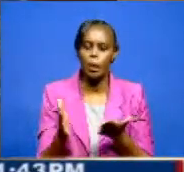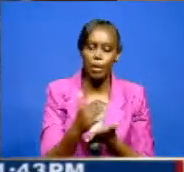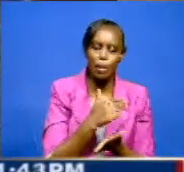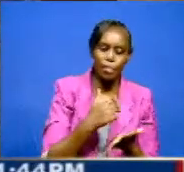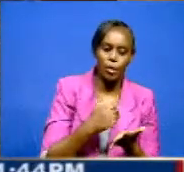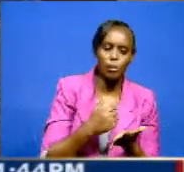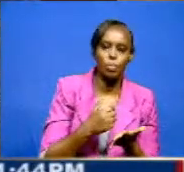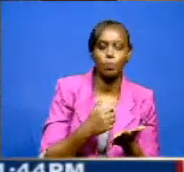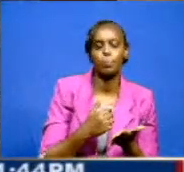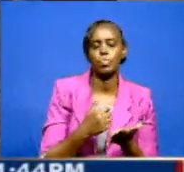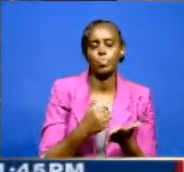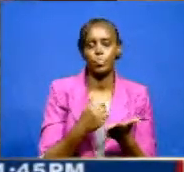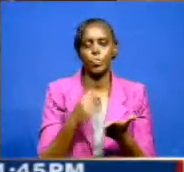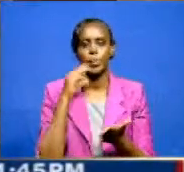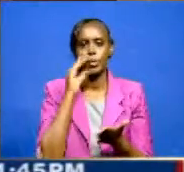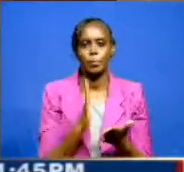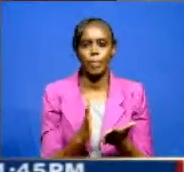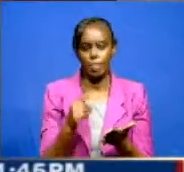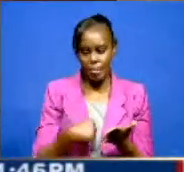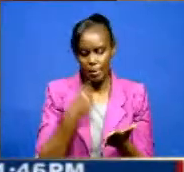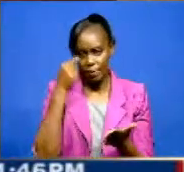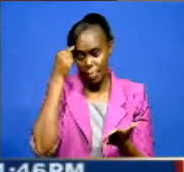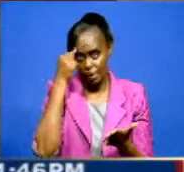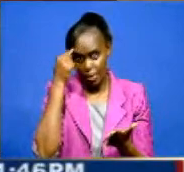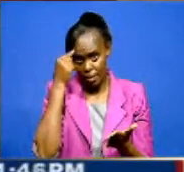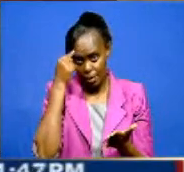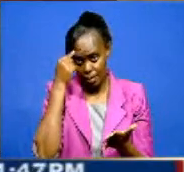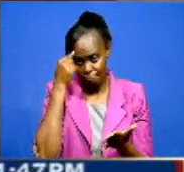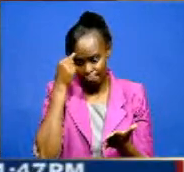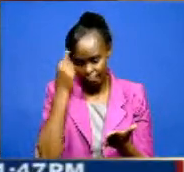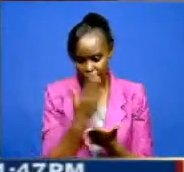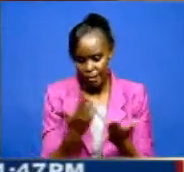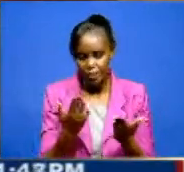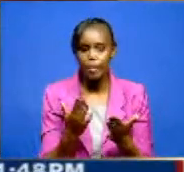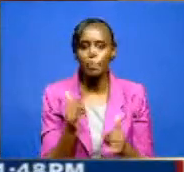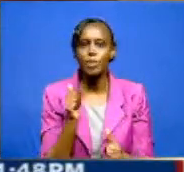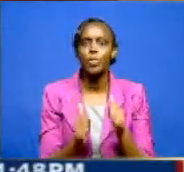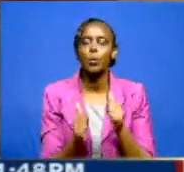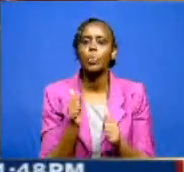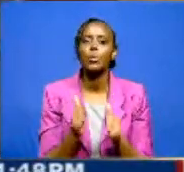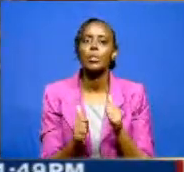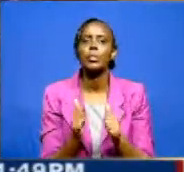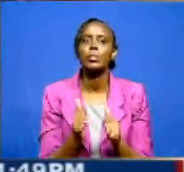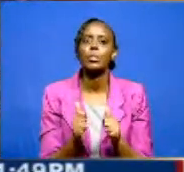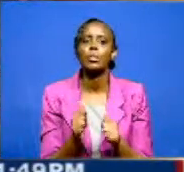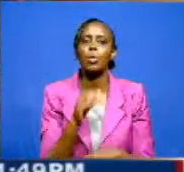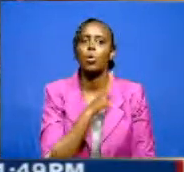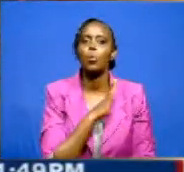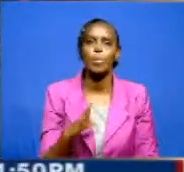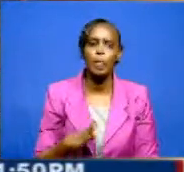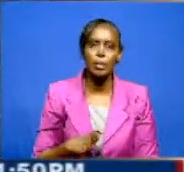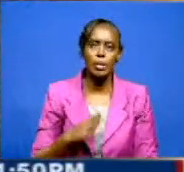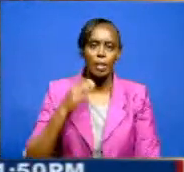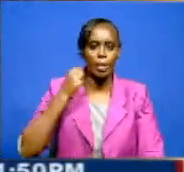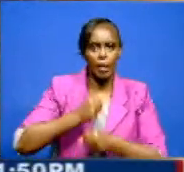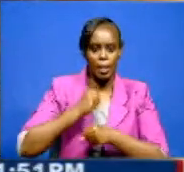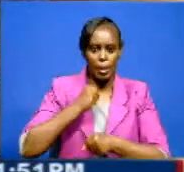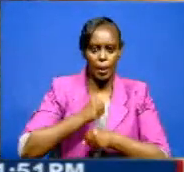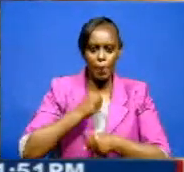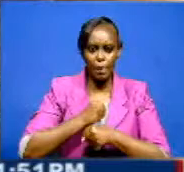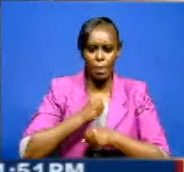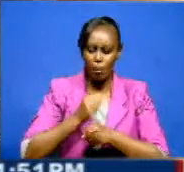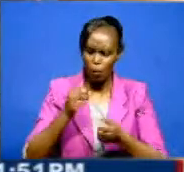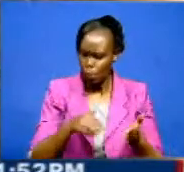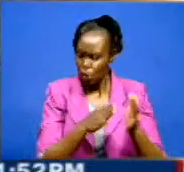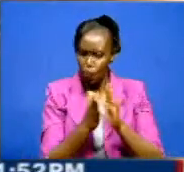in this country. Mr. Speaker, I think this is a matter that the Committee of Labor should find